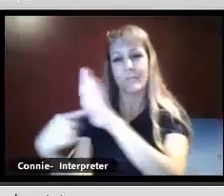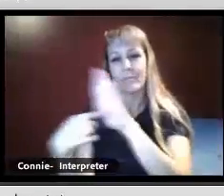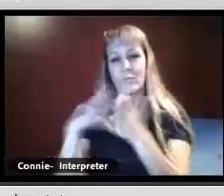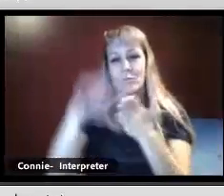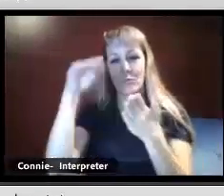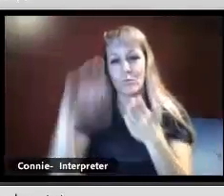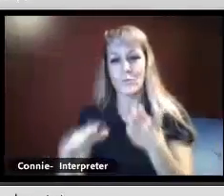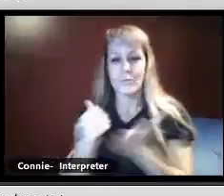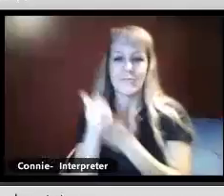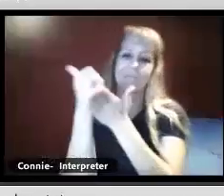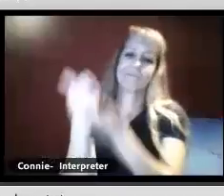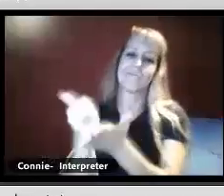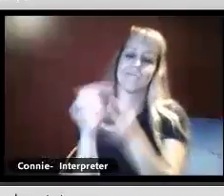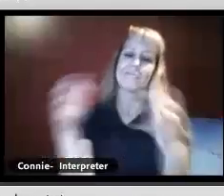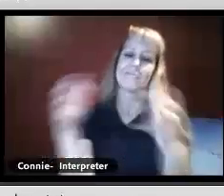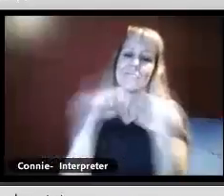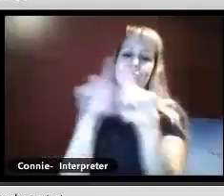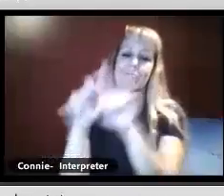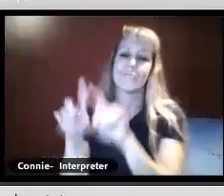ages.